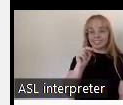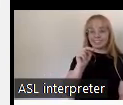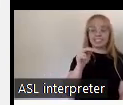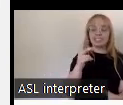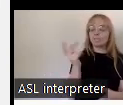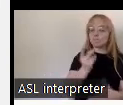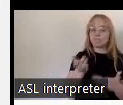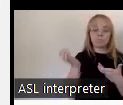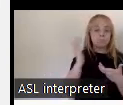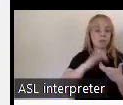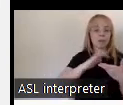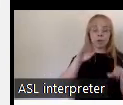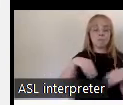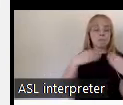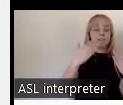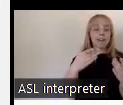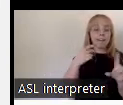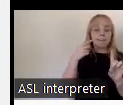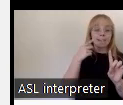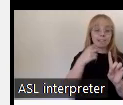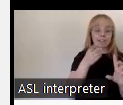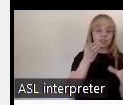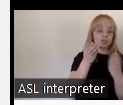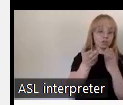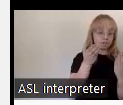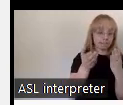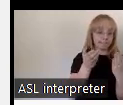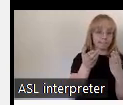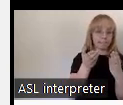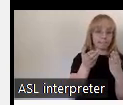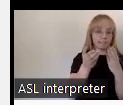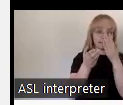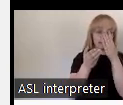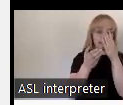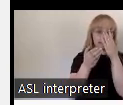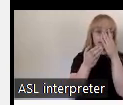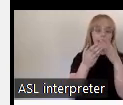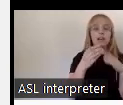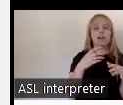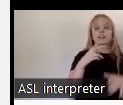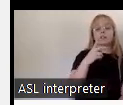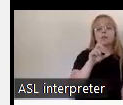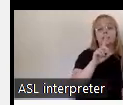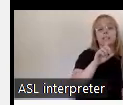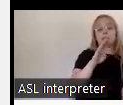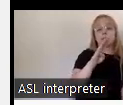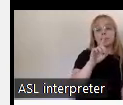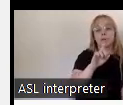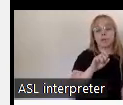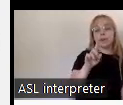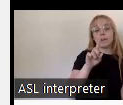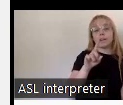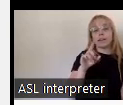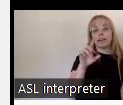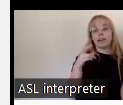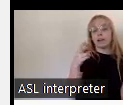partner to provide this service. So it's hosted on DB 101, on HB 101 to get a